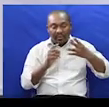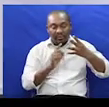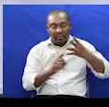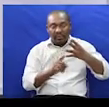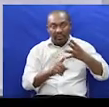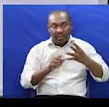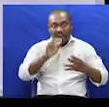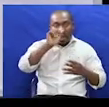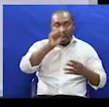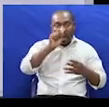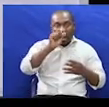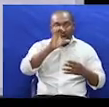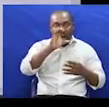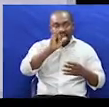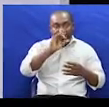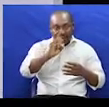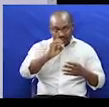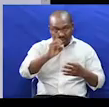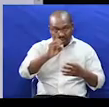Acid-base titration